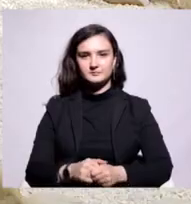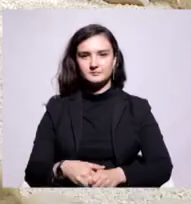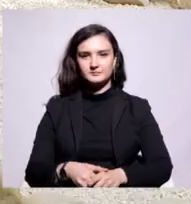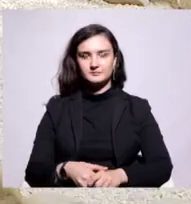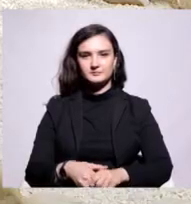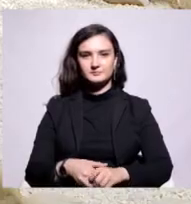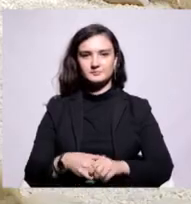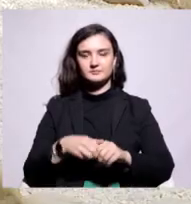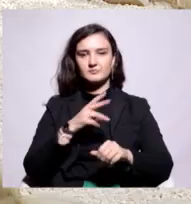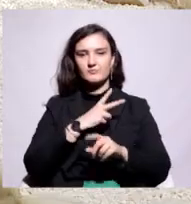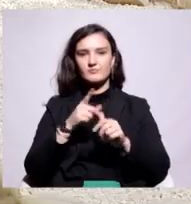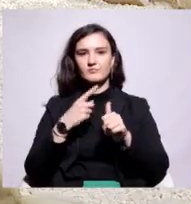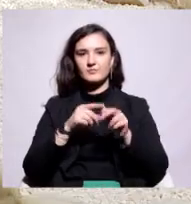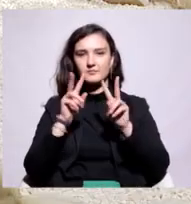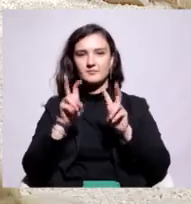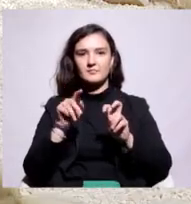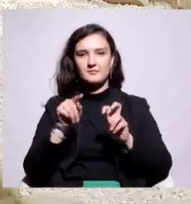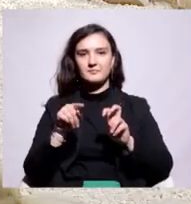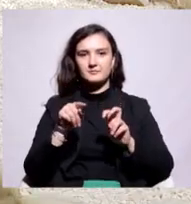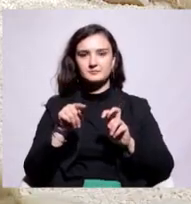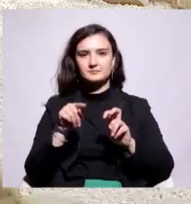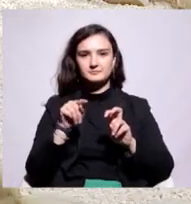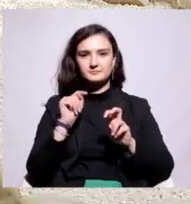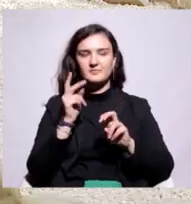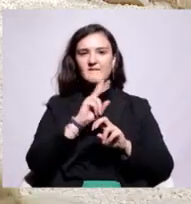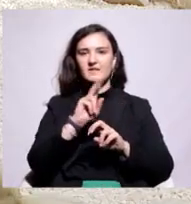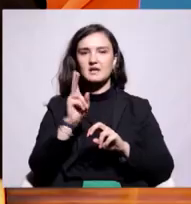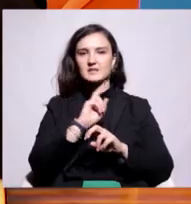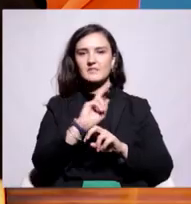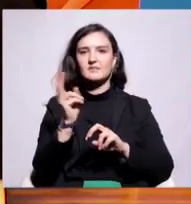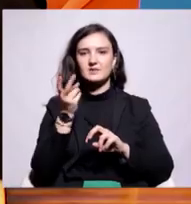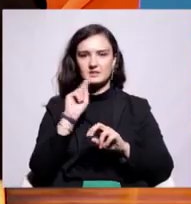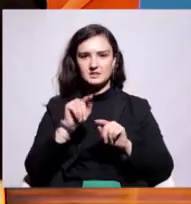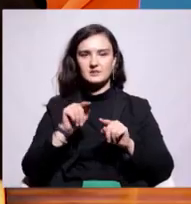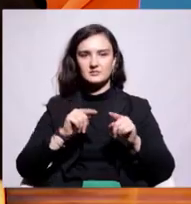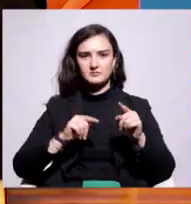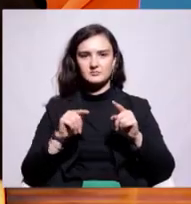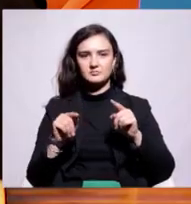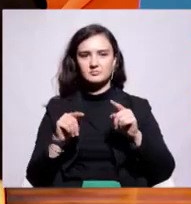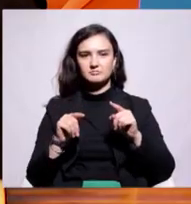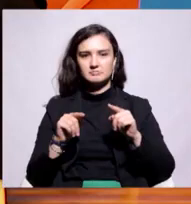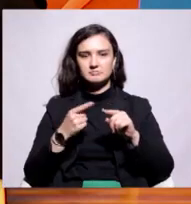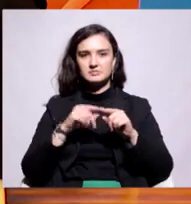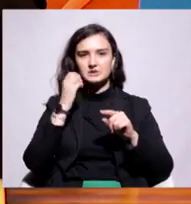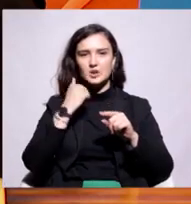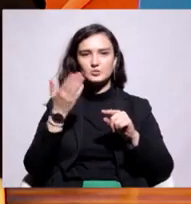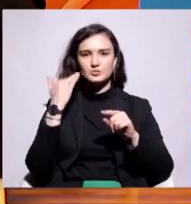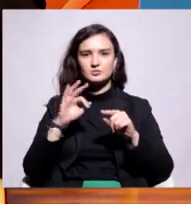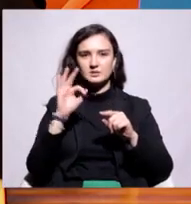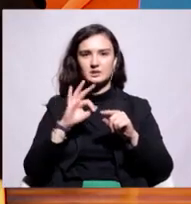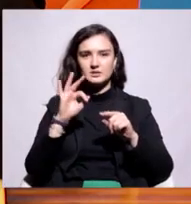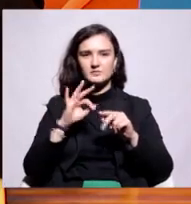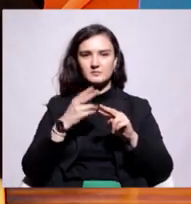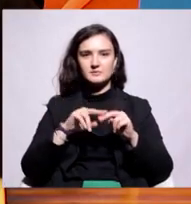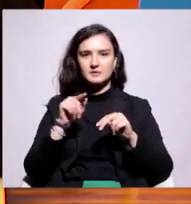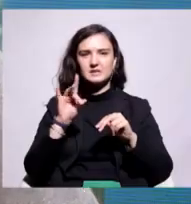in English. The term Rip Van Winkle refers to someone who's out of touch, who's stuck in the past. I have a question